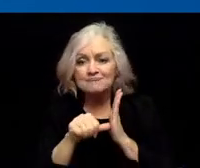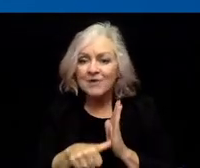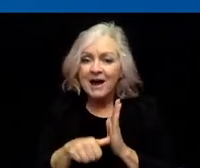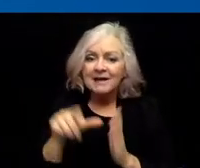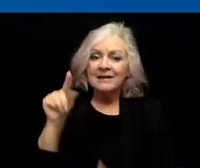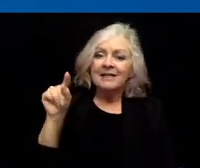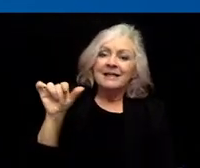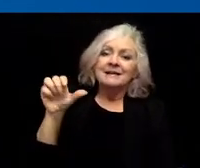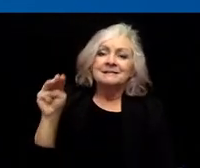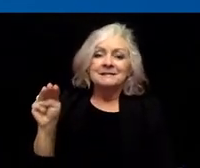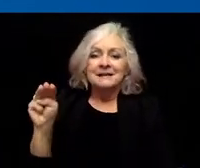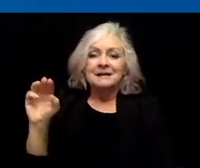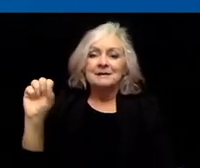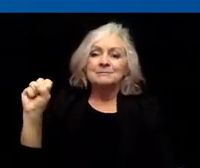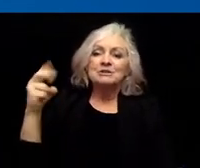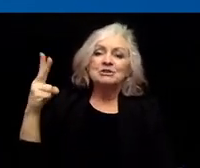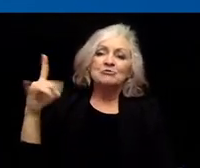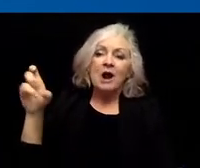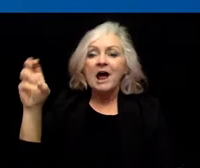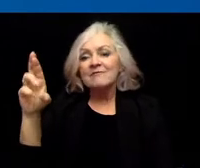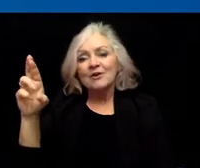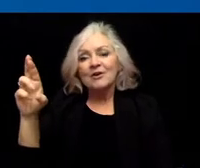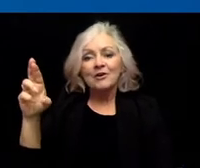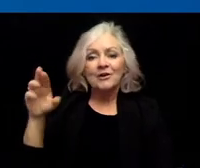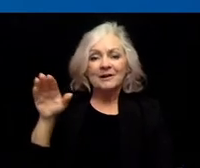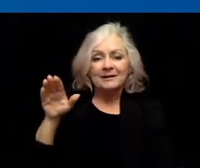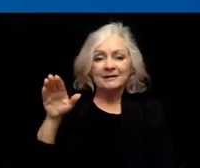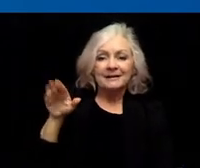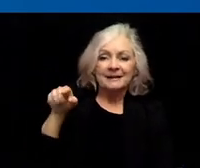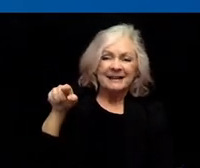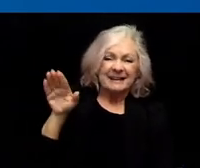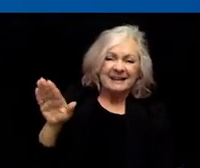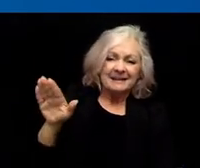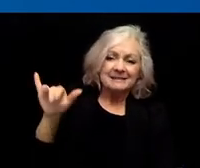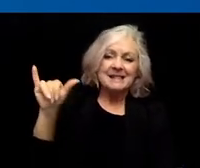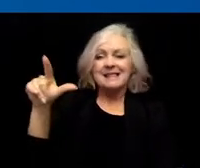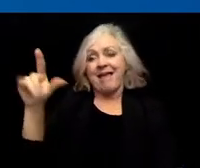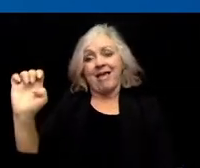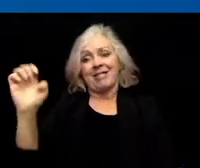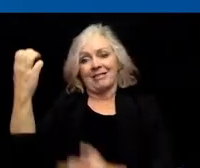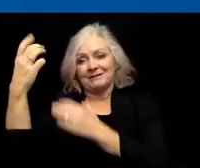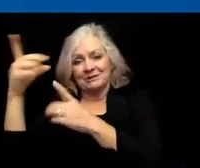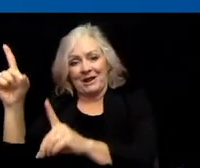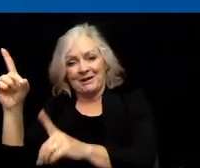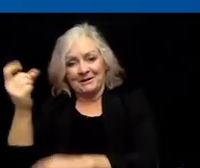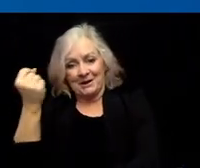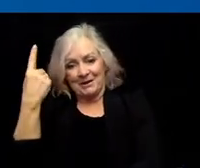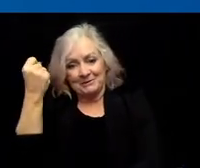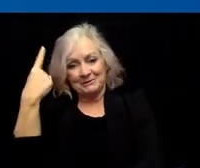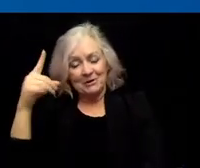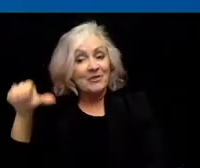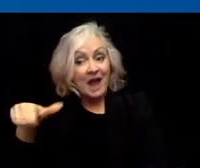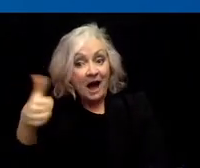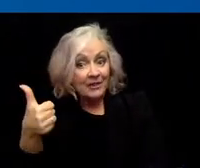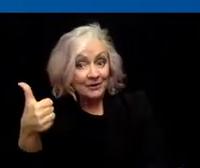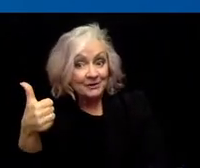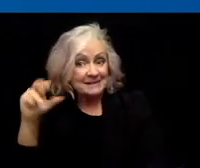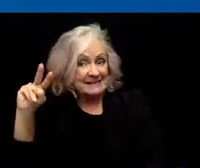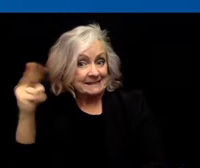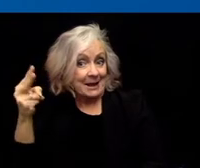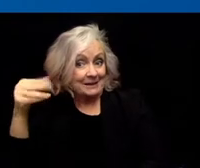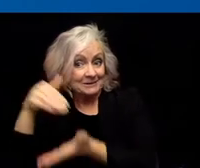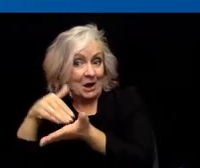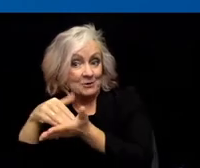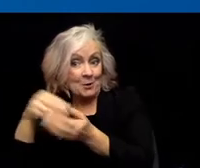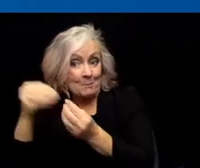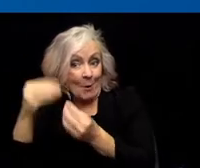from his Yale education, was able to figure out that the other Dr. Hotez is far more intelligent and capable than the